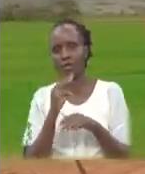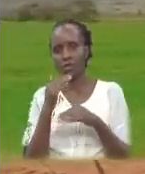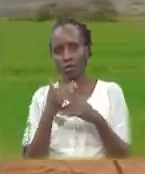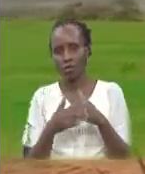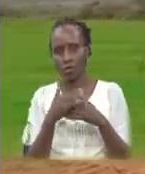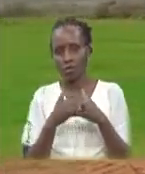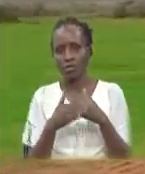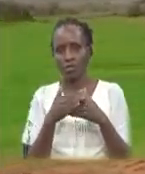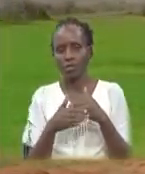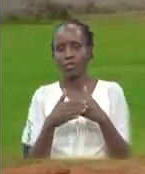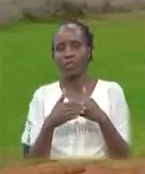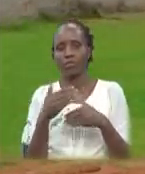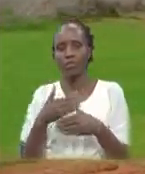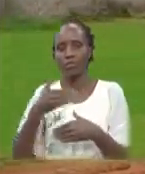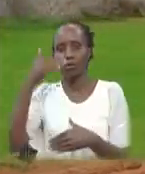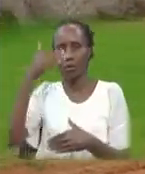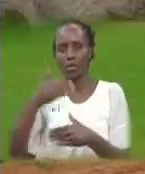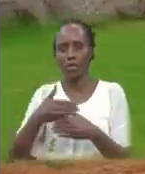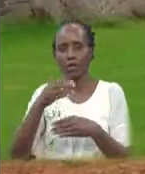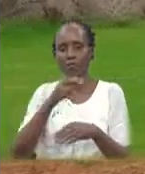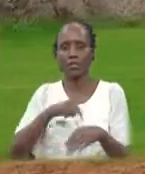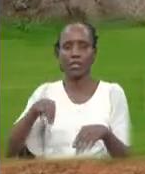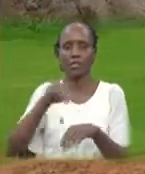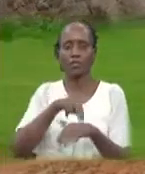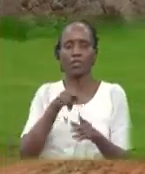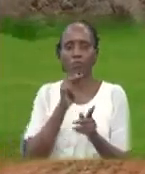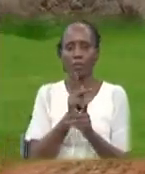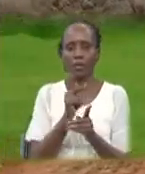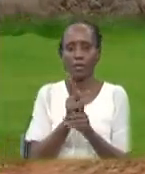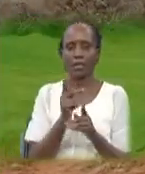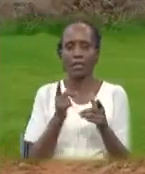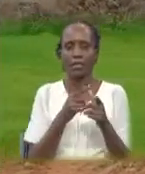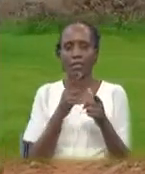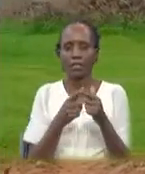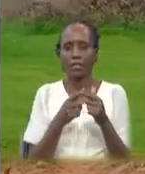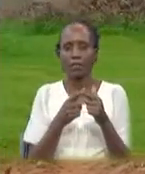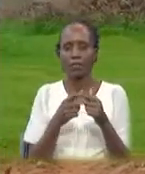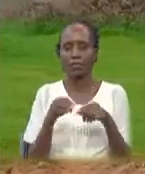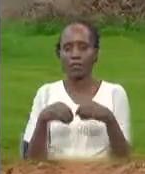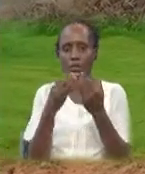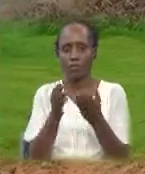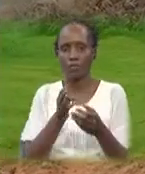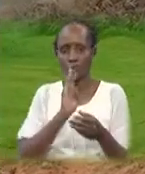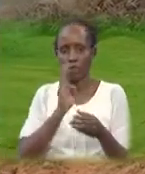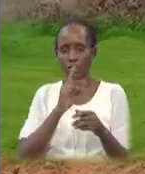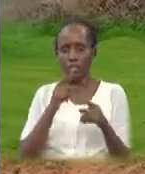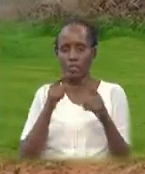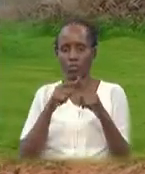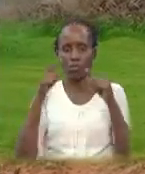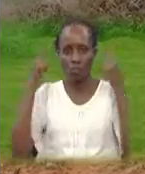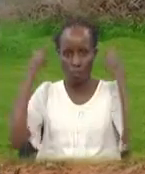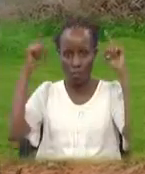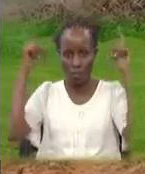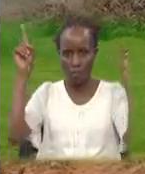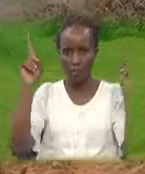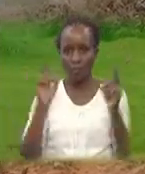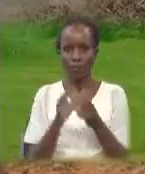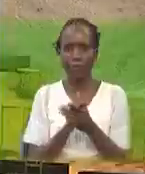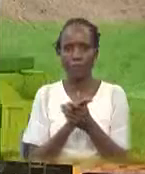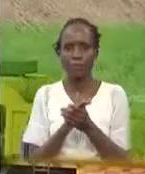water plants are close to the border of the national park, and whereby they will be able to provide water to the